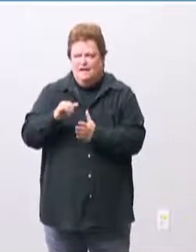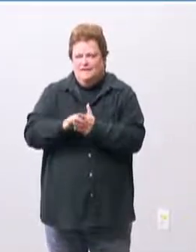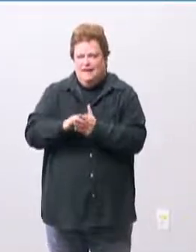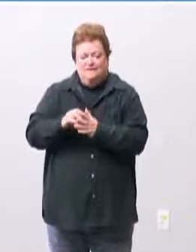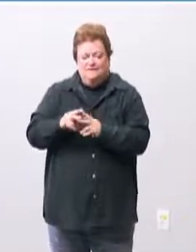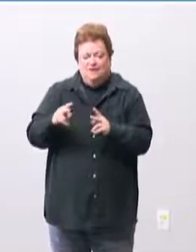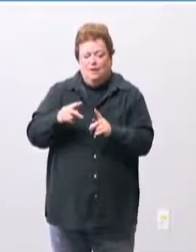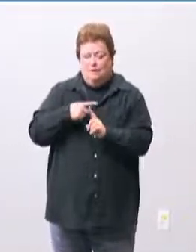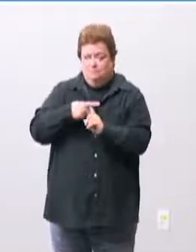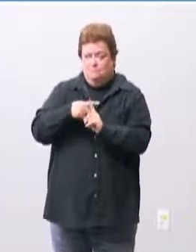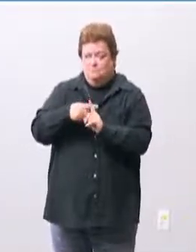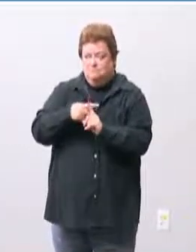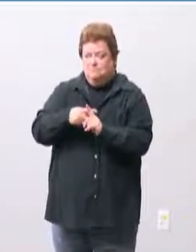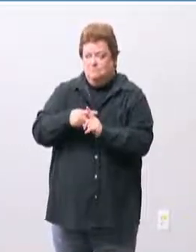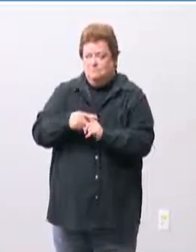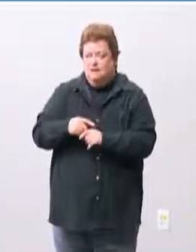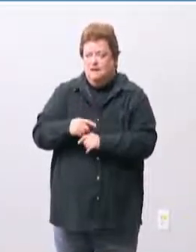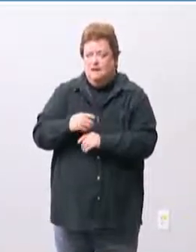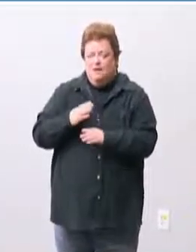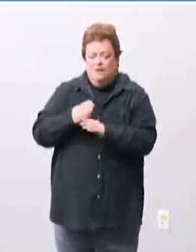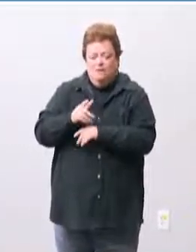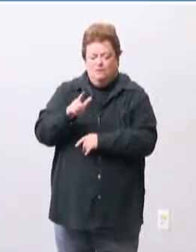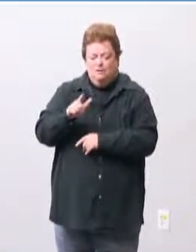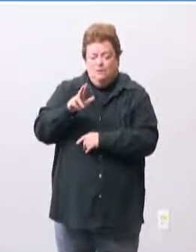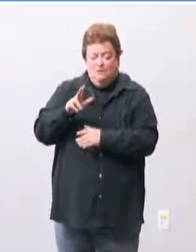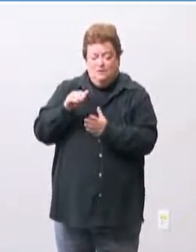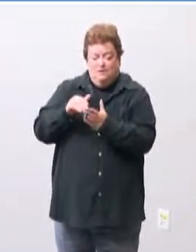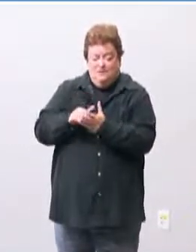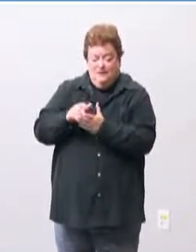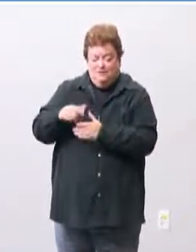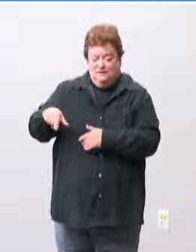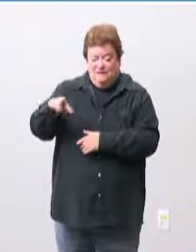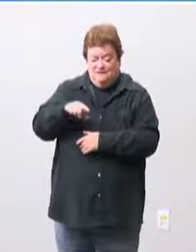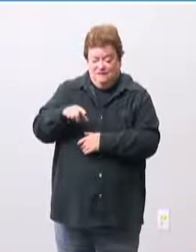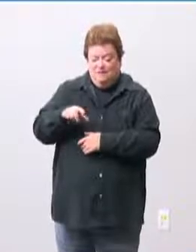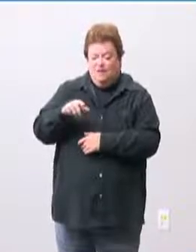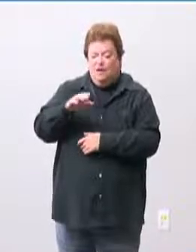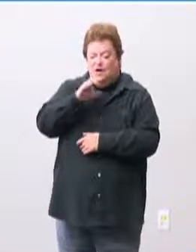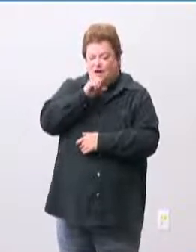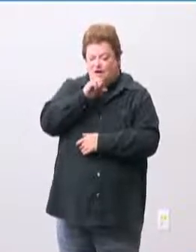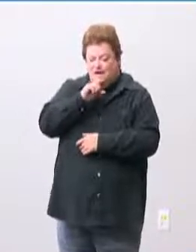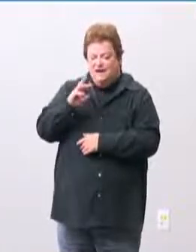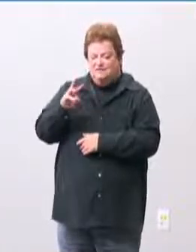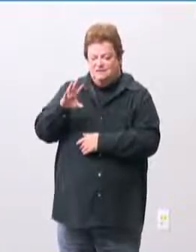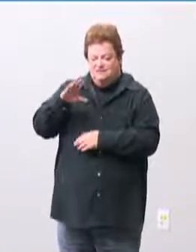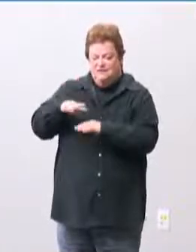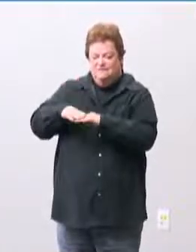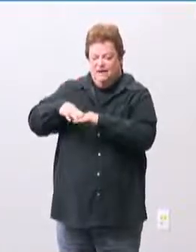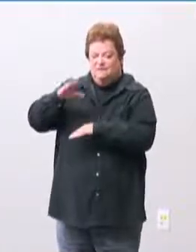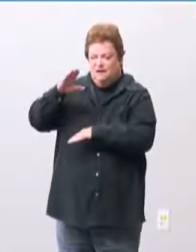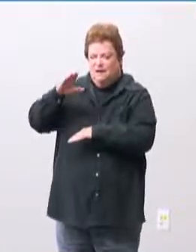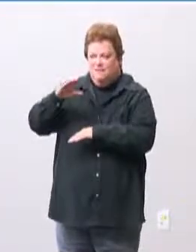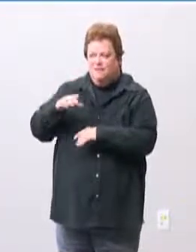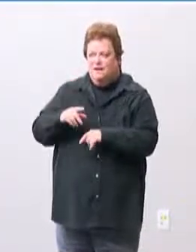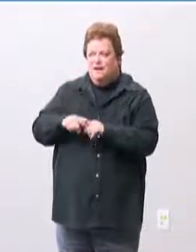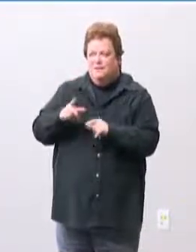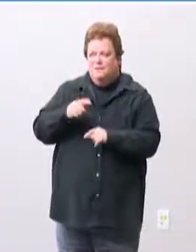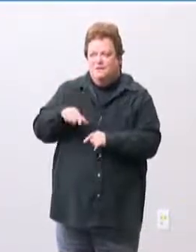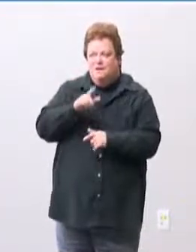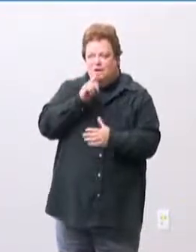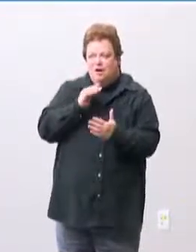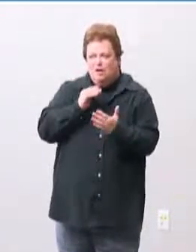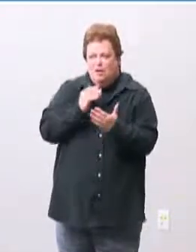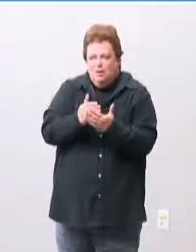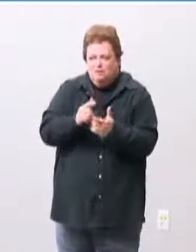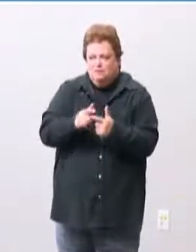really encouraging. Just over 23,000 of them are 65 years and older. But there are close